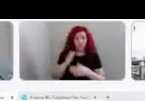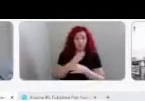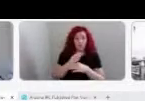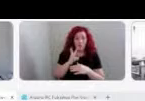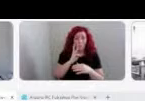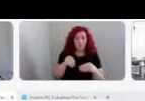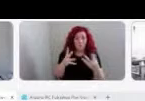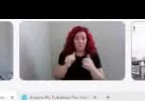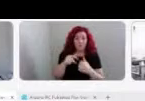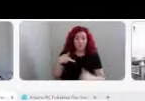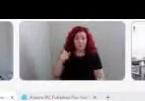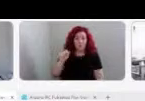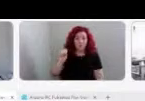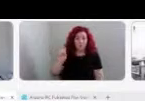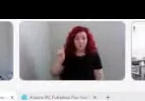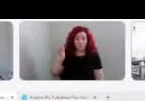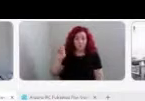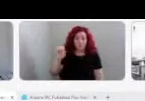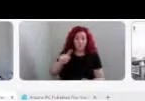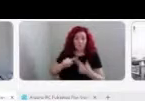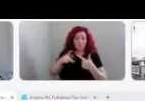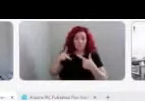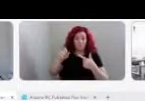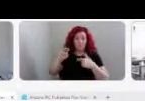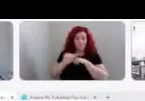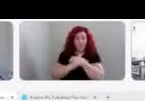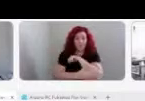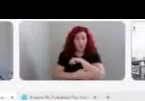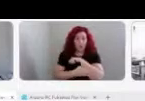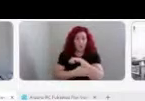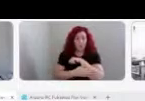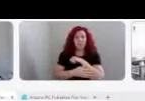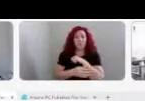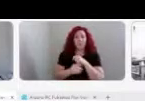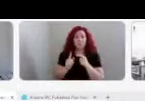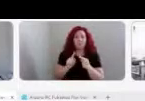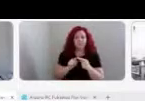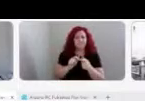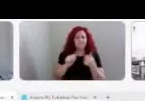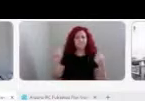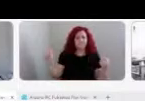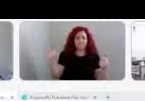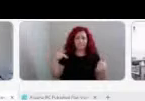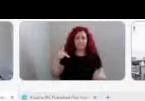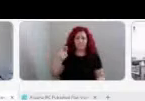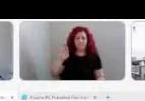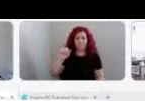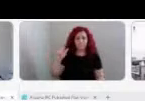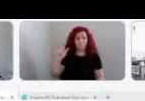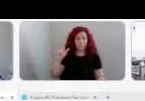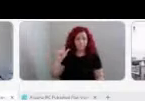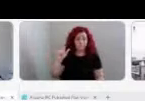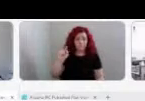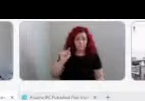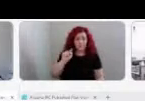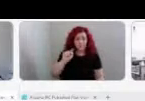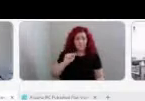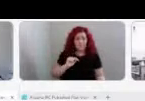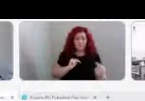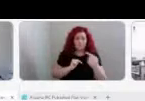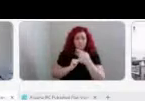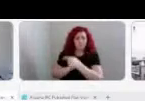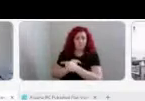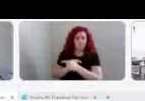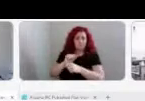county while the uh far from flung places in canal and over the